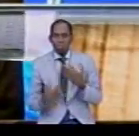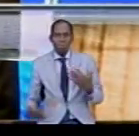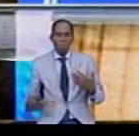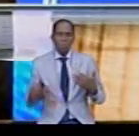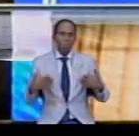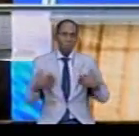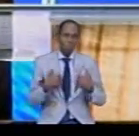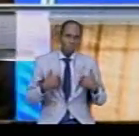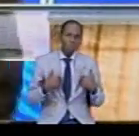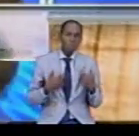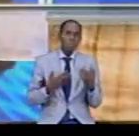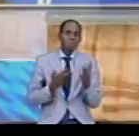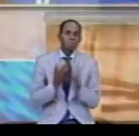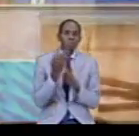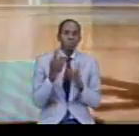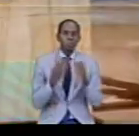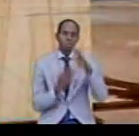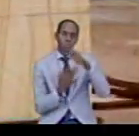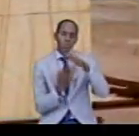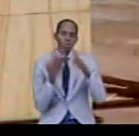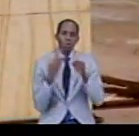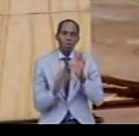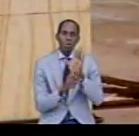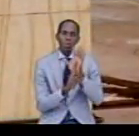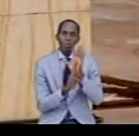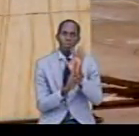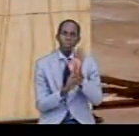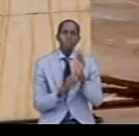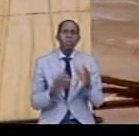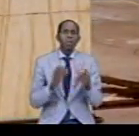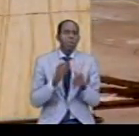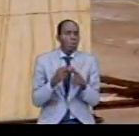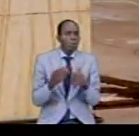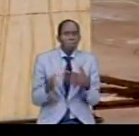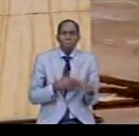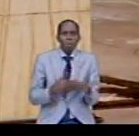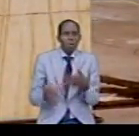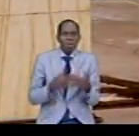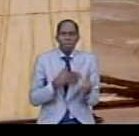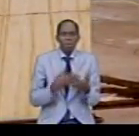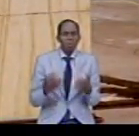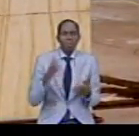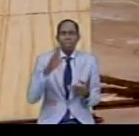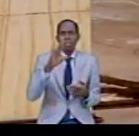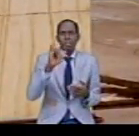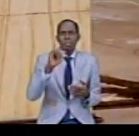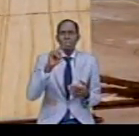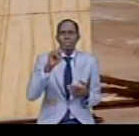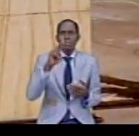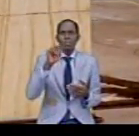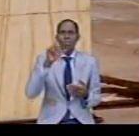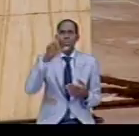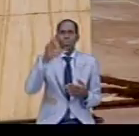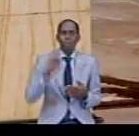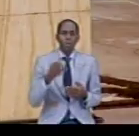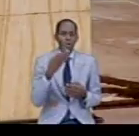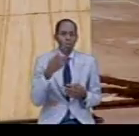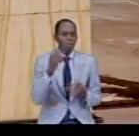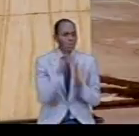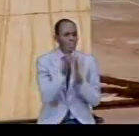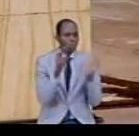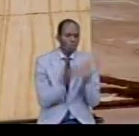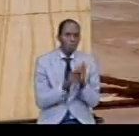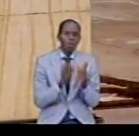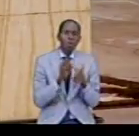a candle or through whatever rituals of the law or will see through faith